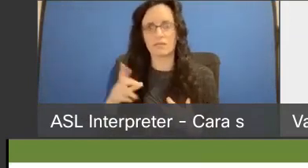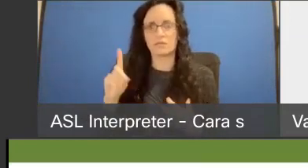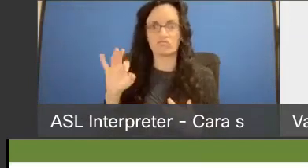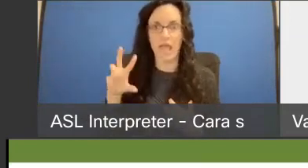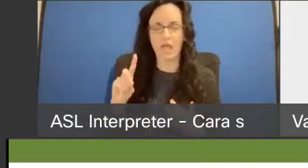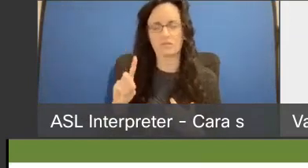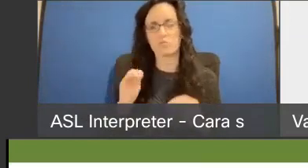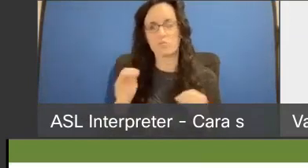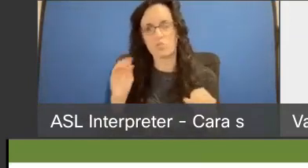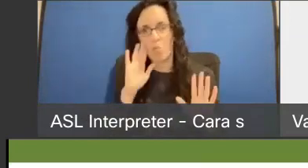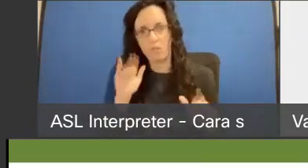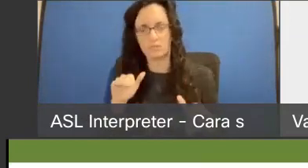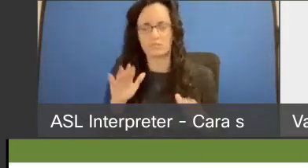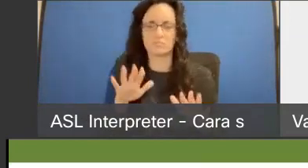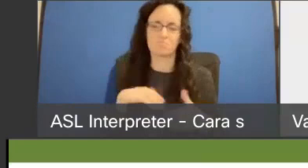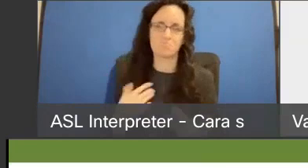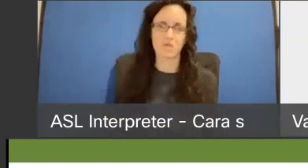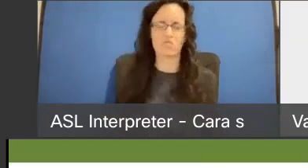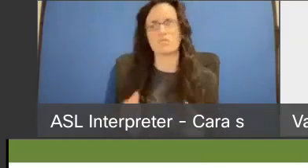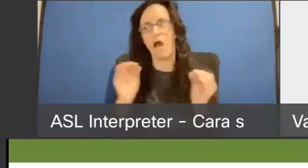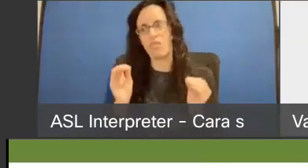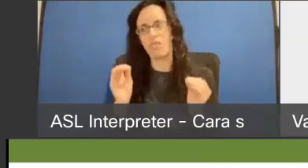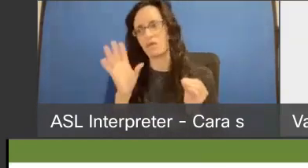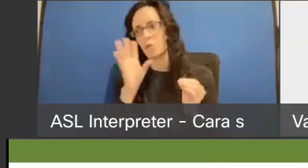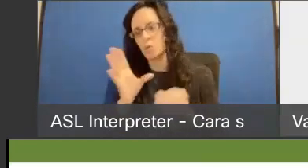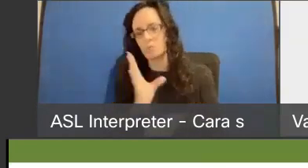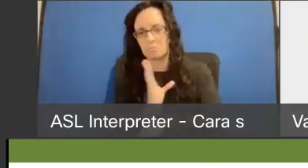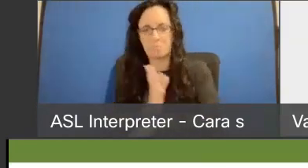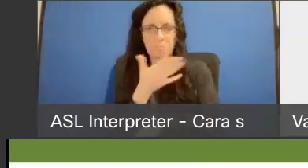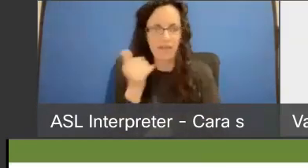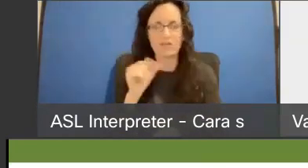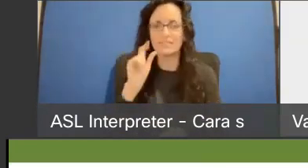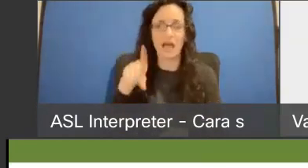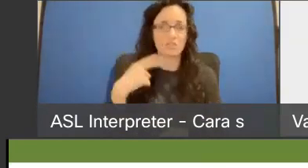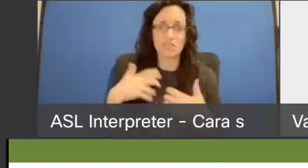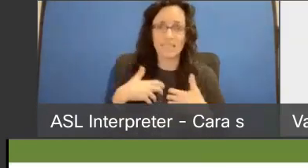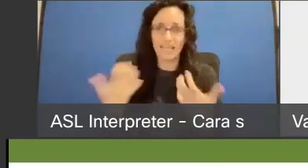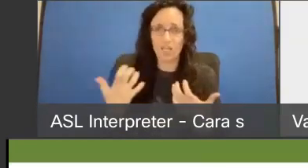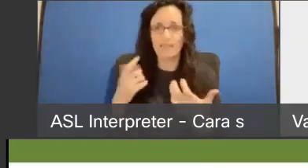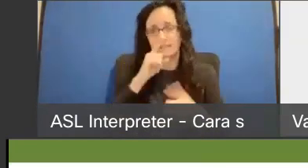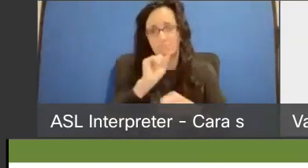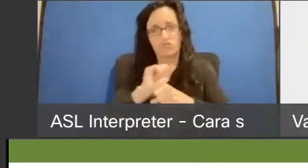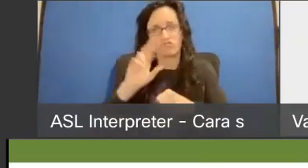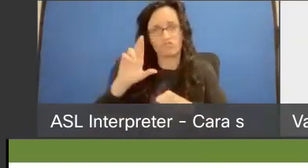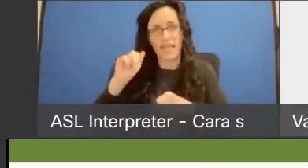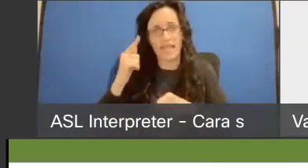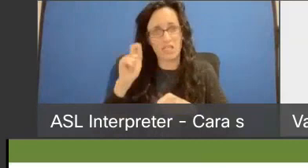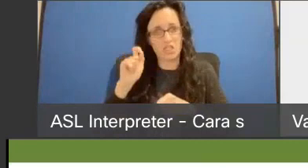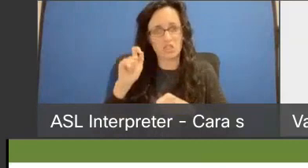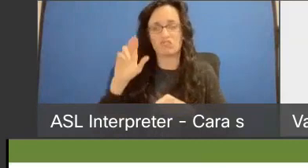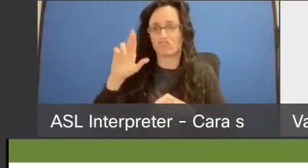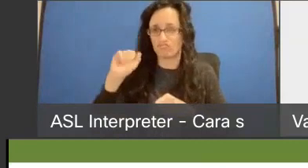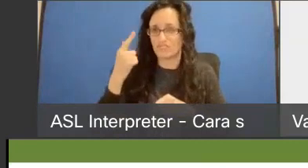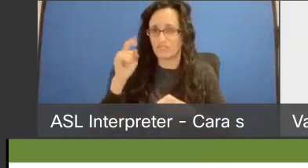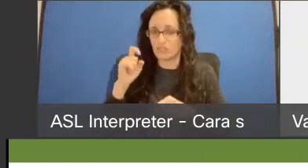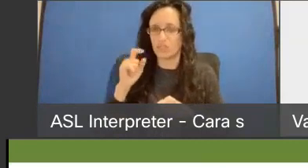is despair. This is never, ever going to get better. It's not just anger. It's rage, right? It's these giant,